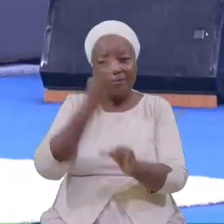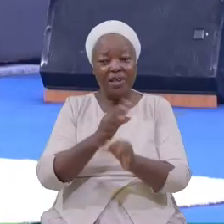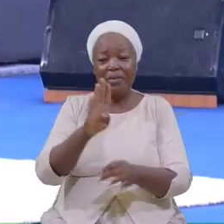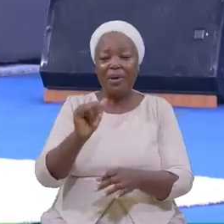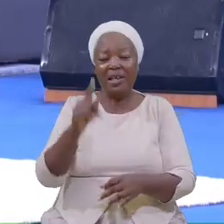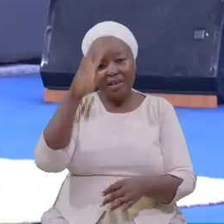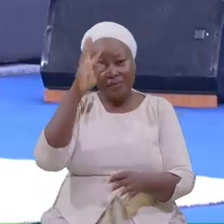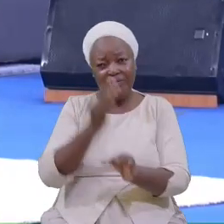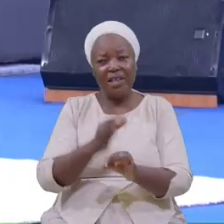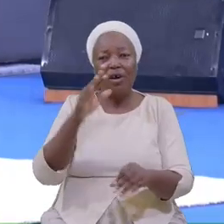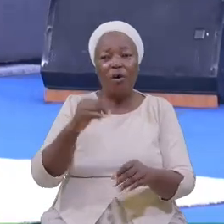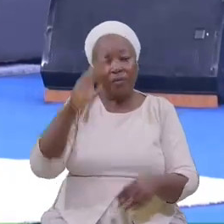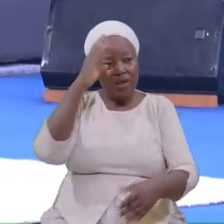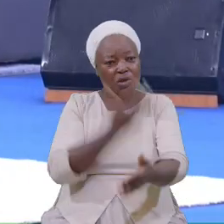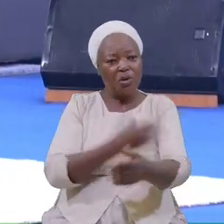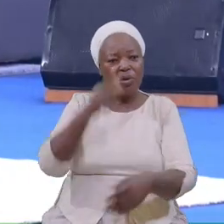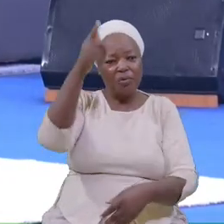by the faith of the Son of God.